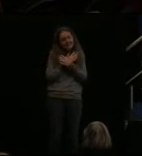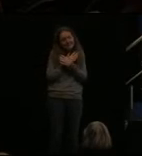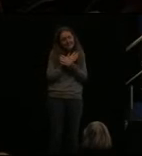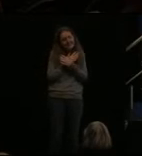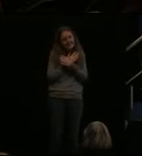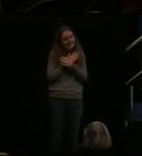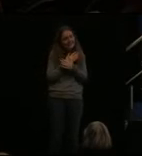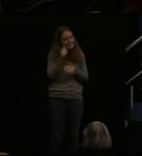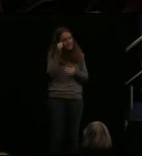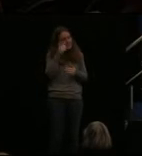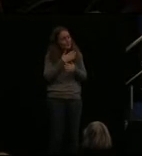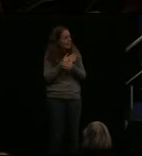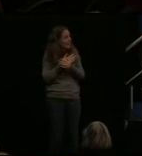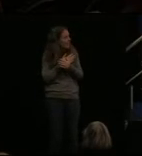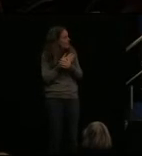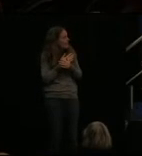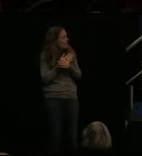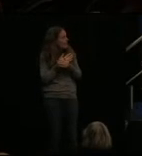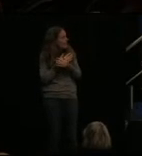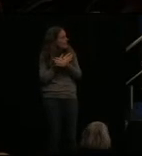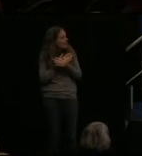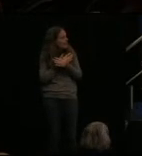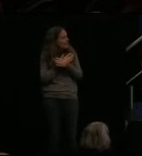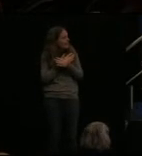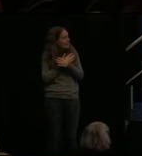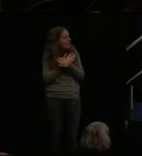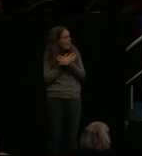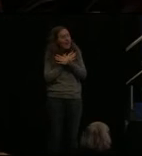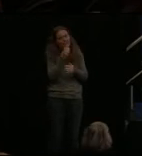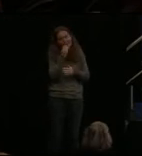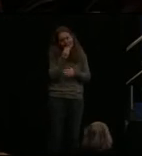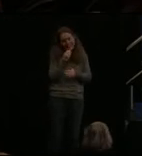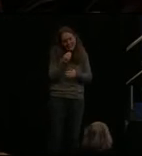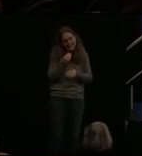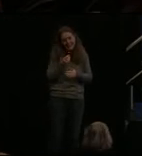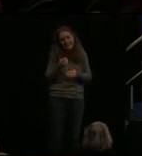I love my Indians, don't you, Naomi? And I'd been a little bit less careful,